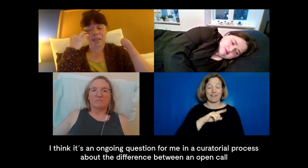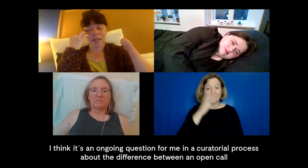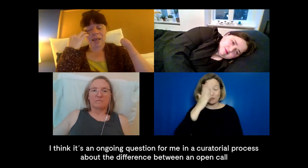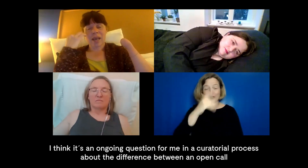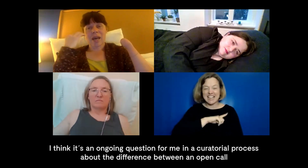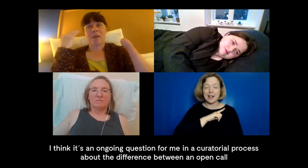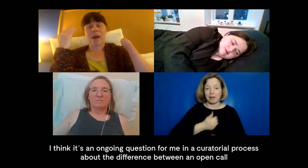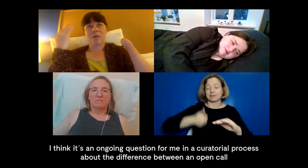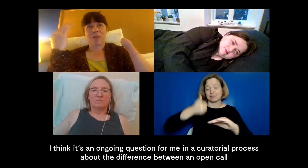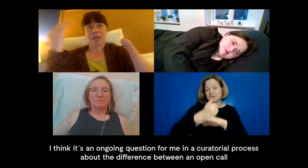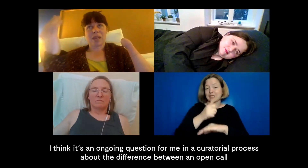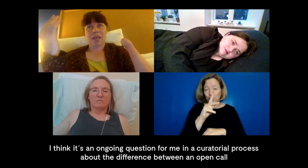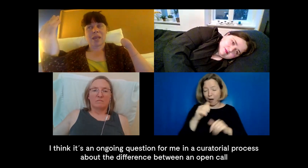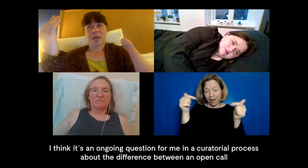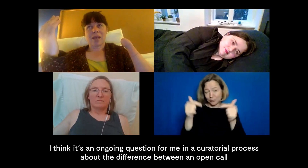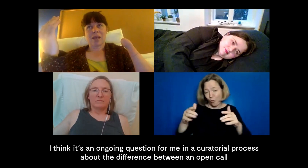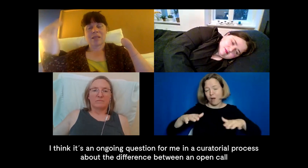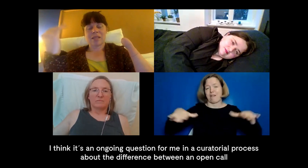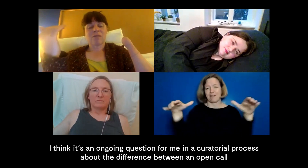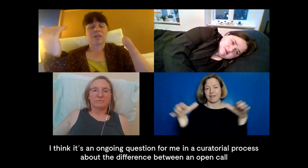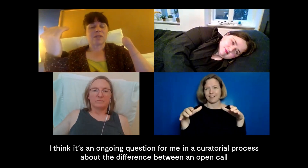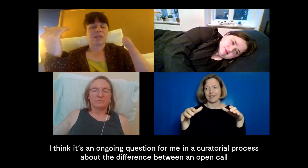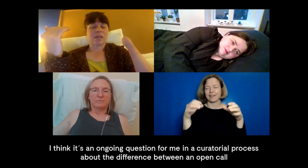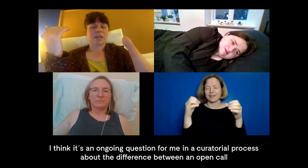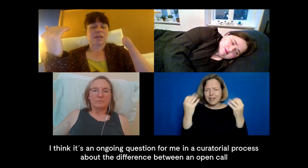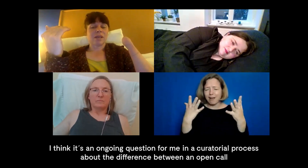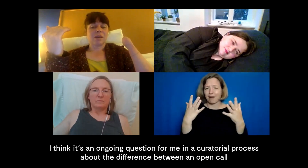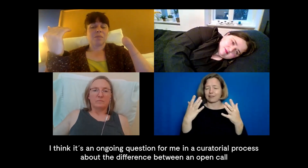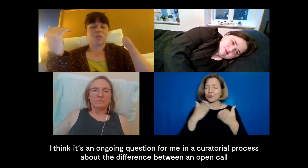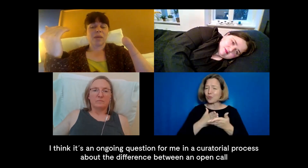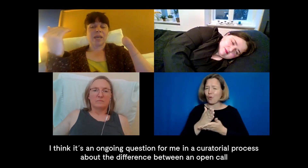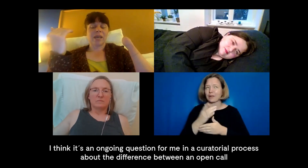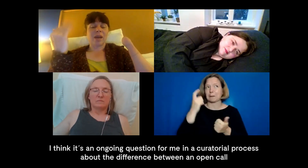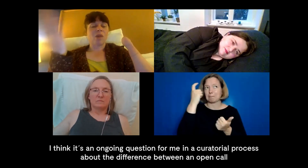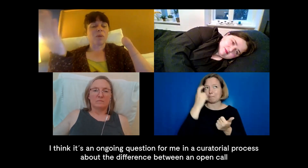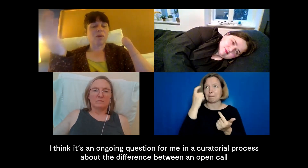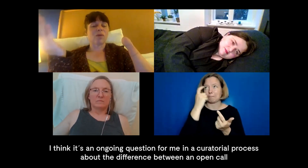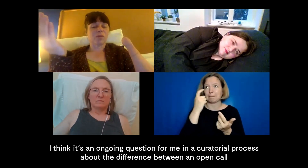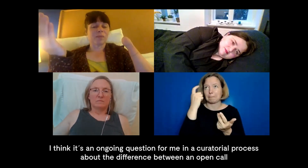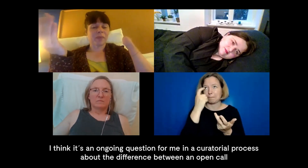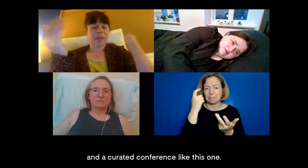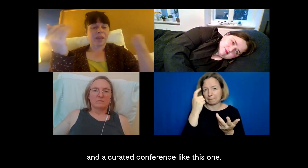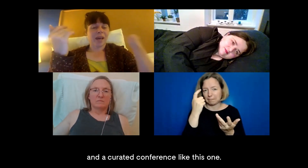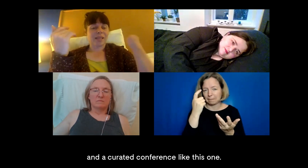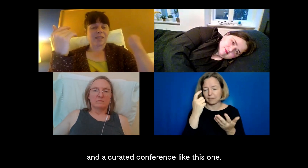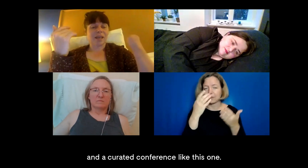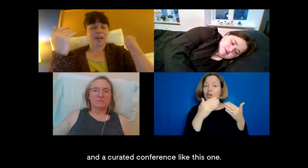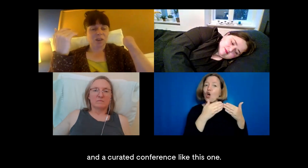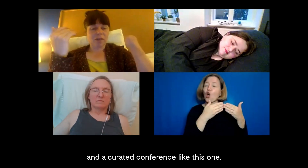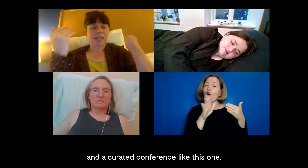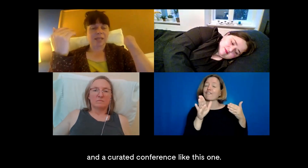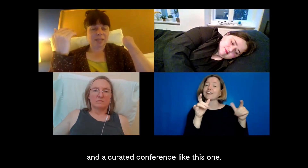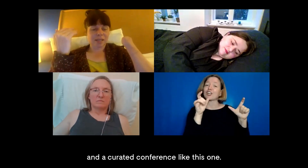process about the difference between an open call and